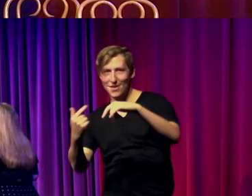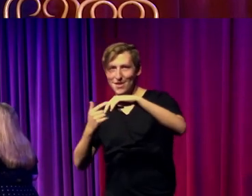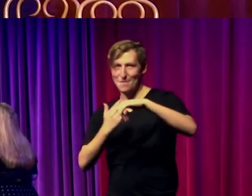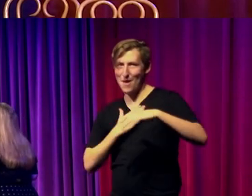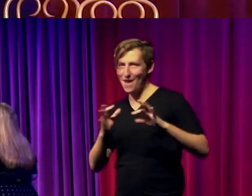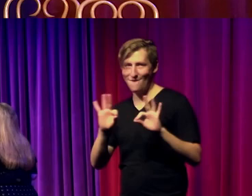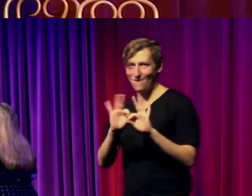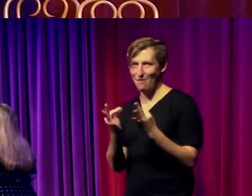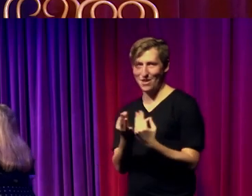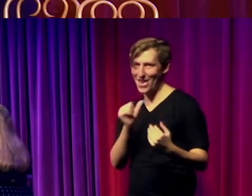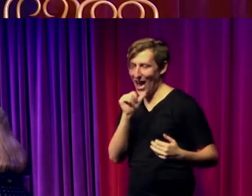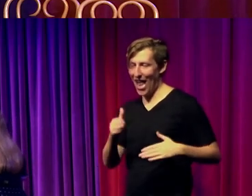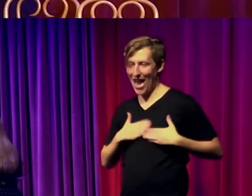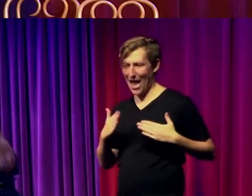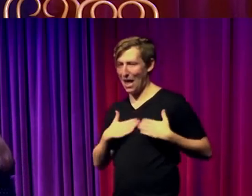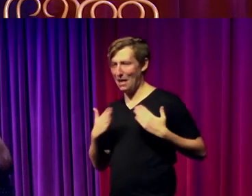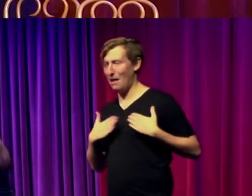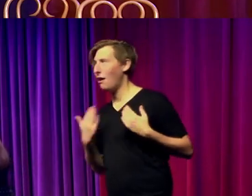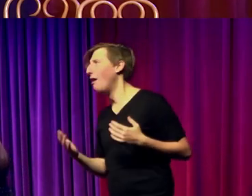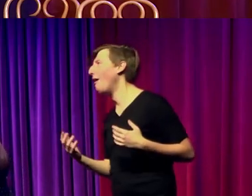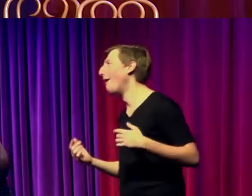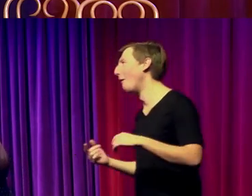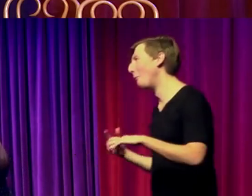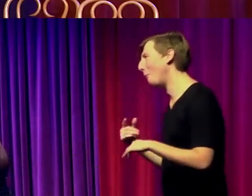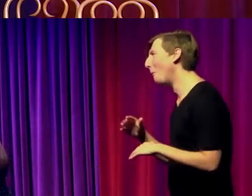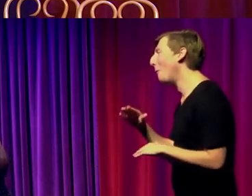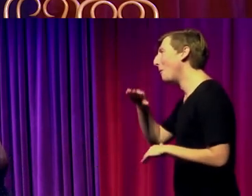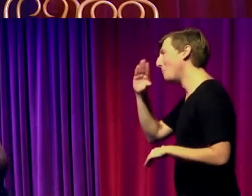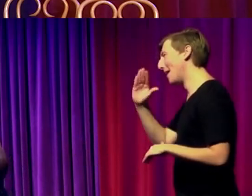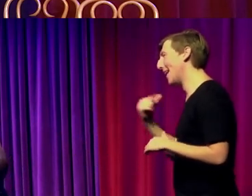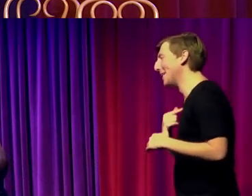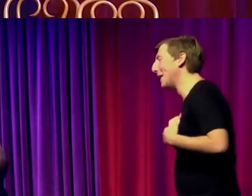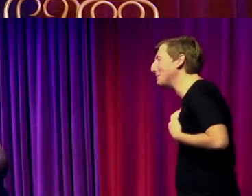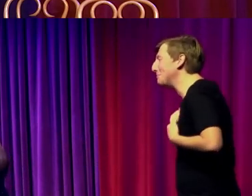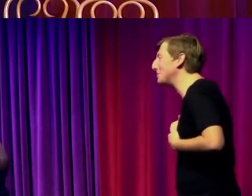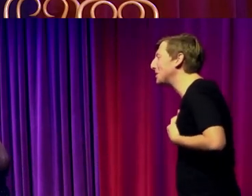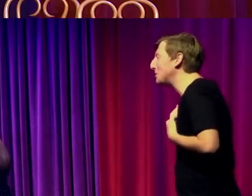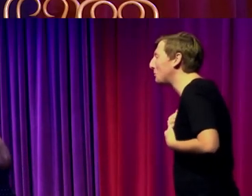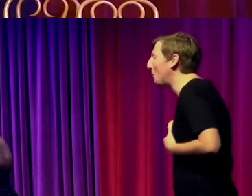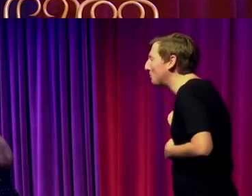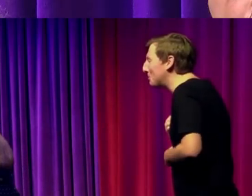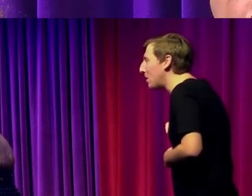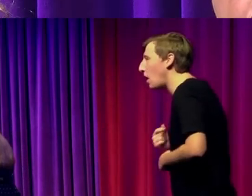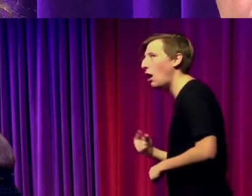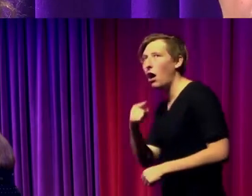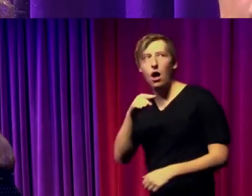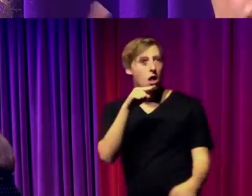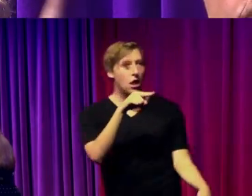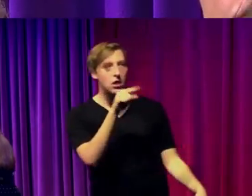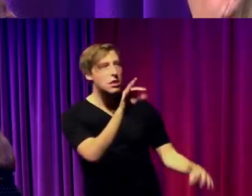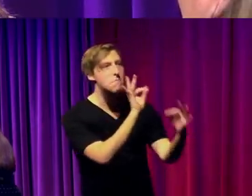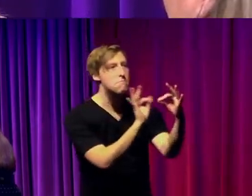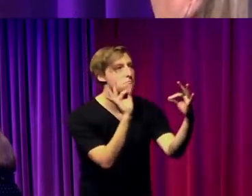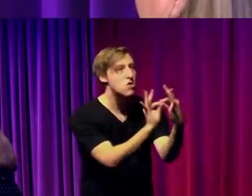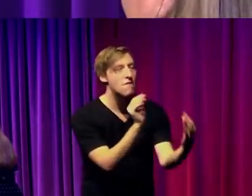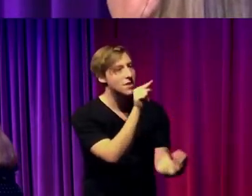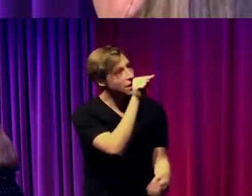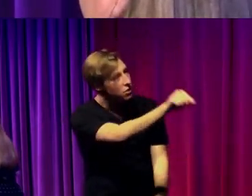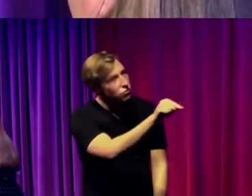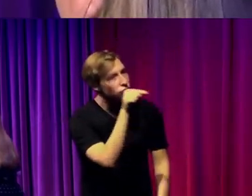upset about it. Oh my god, I'm so sorry for you. This is exactly what I need. This is